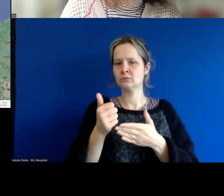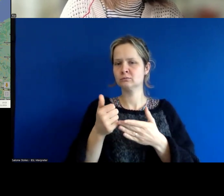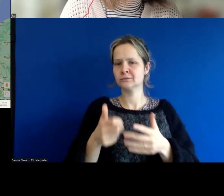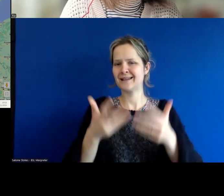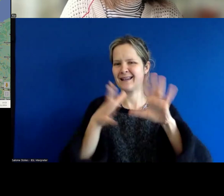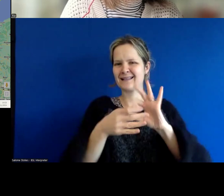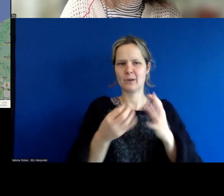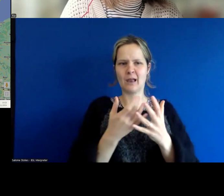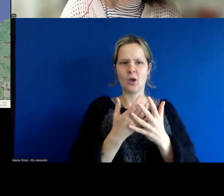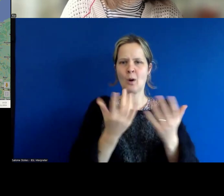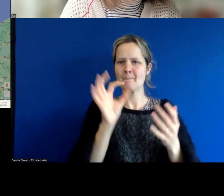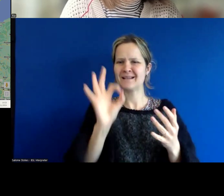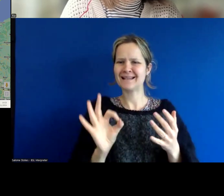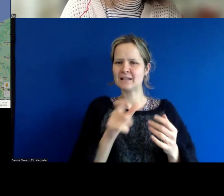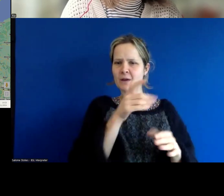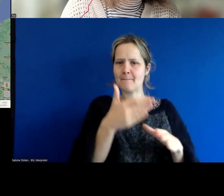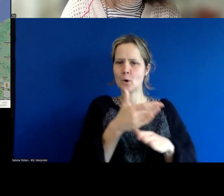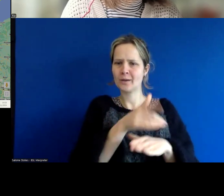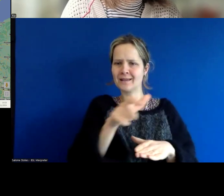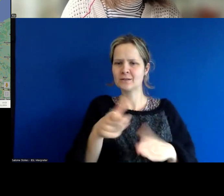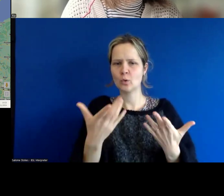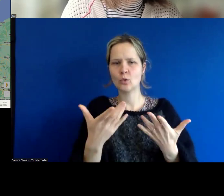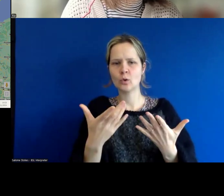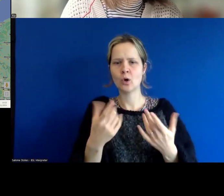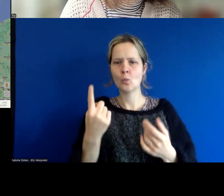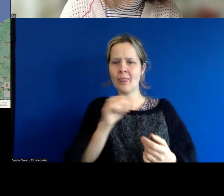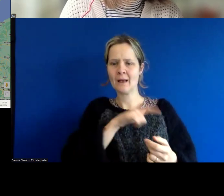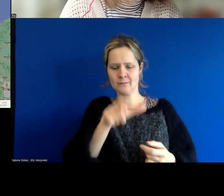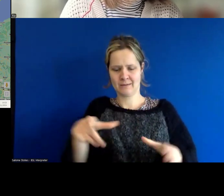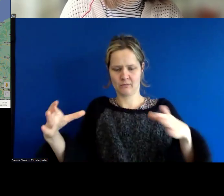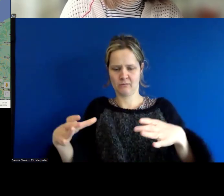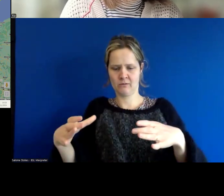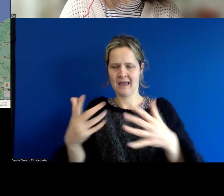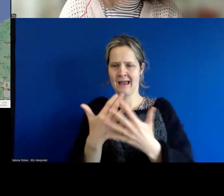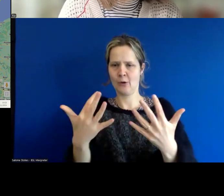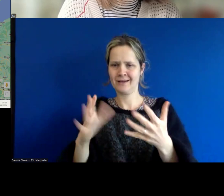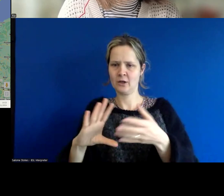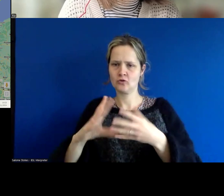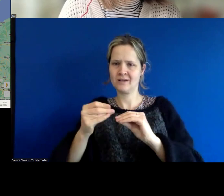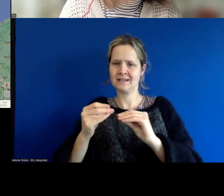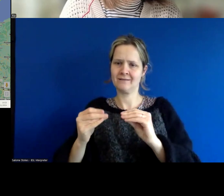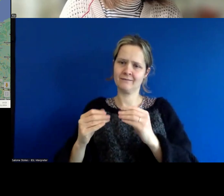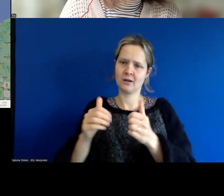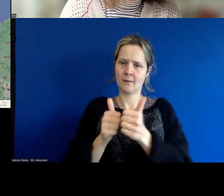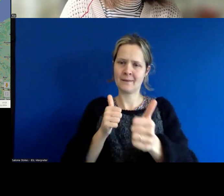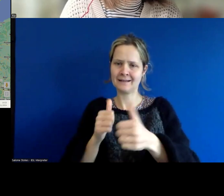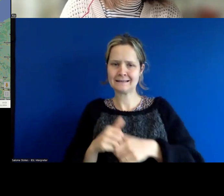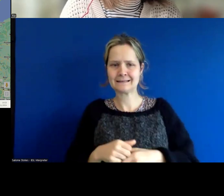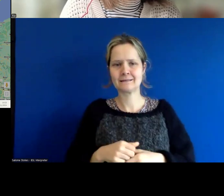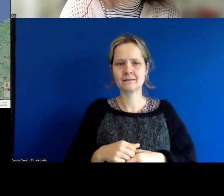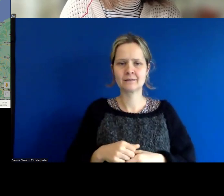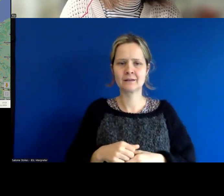example, creative companies per 1,000 population. We've recently added for launch information around